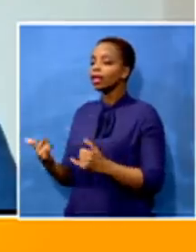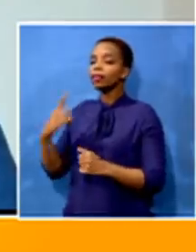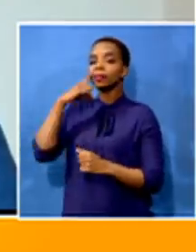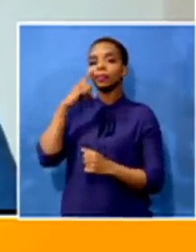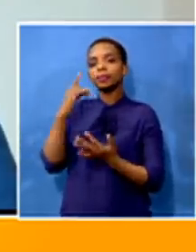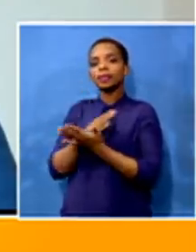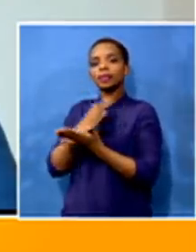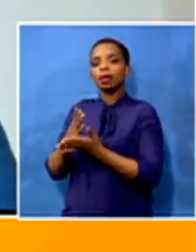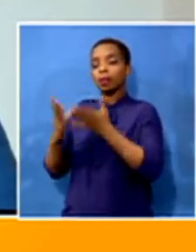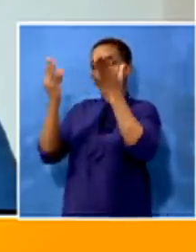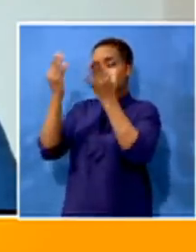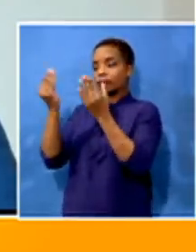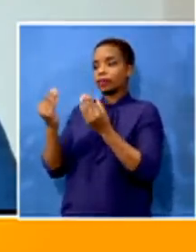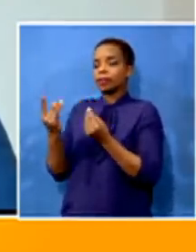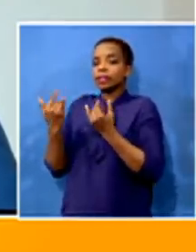right now.